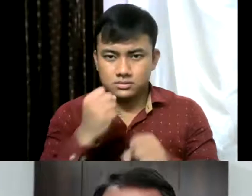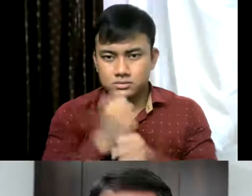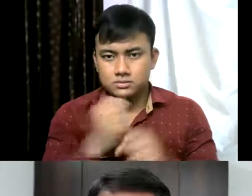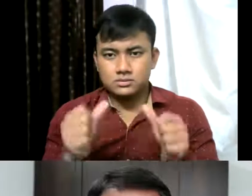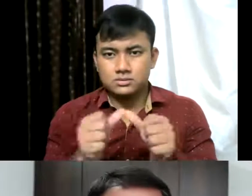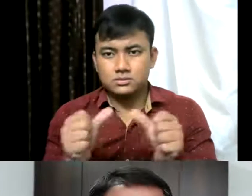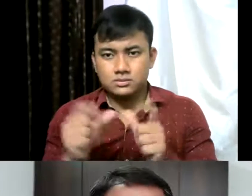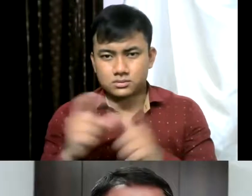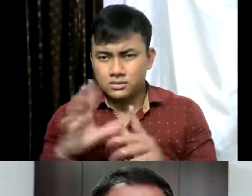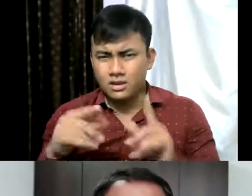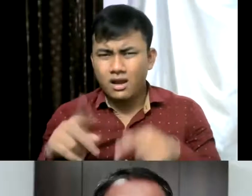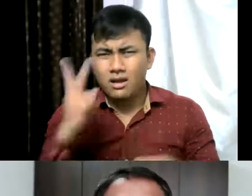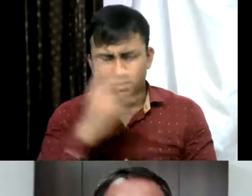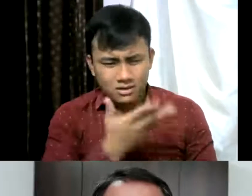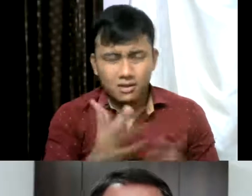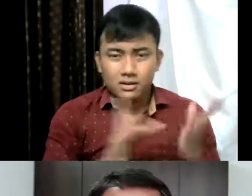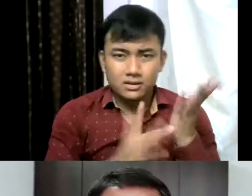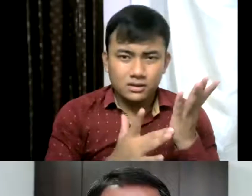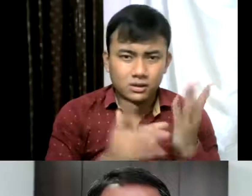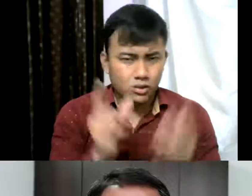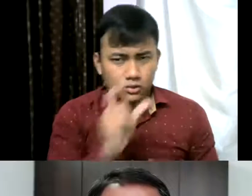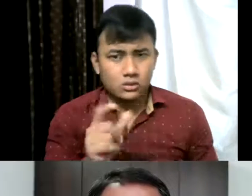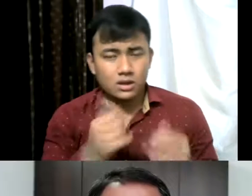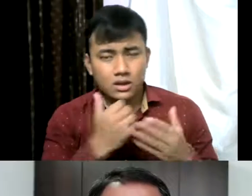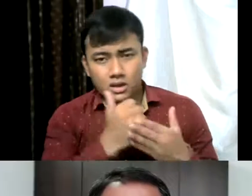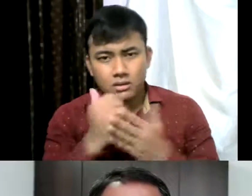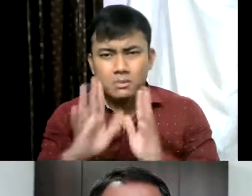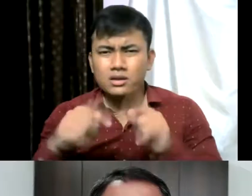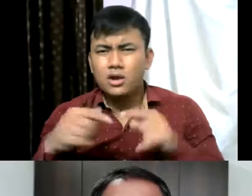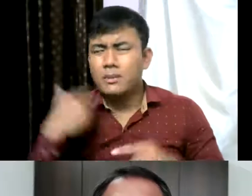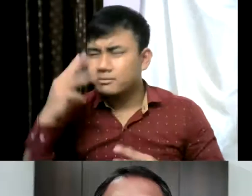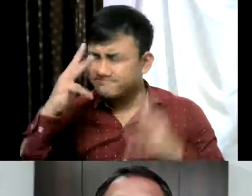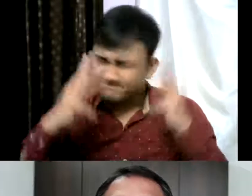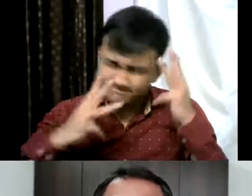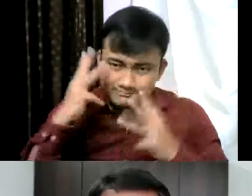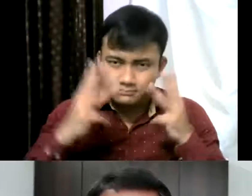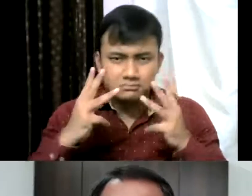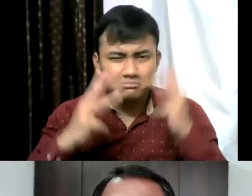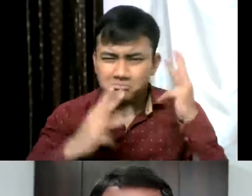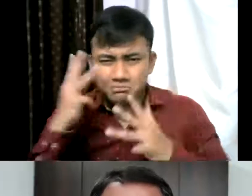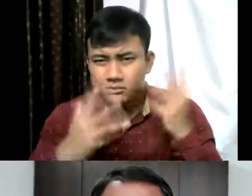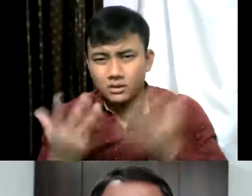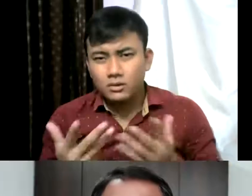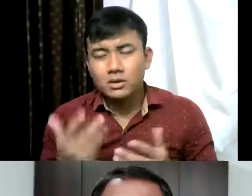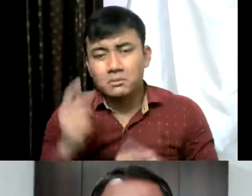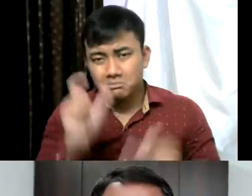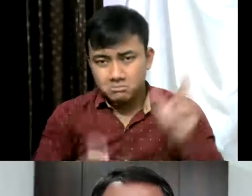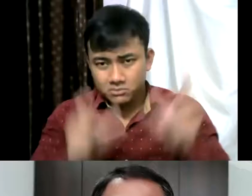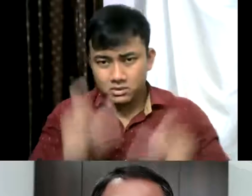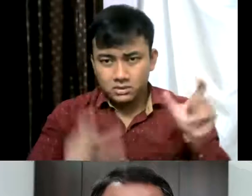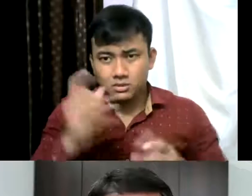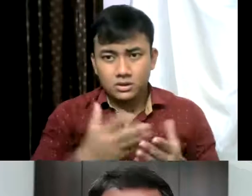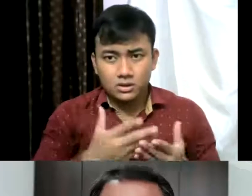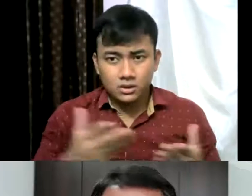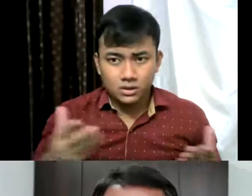for digital intimacy is an example. I'm really worried because the number of people who have